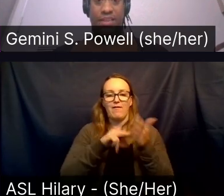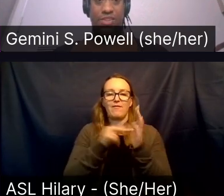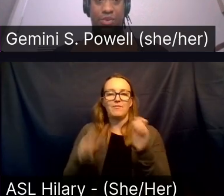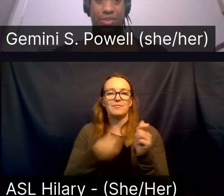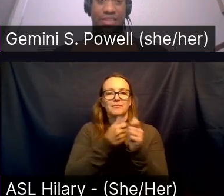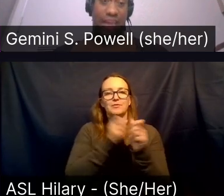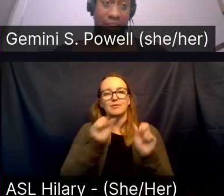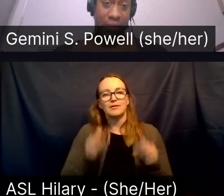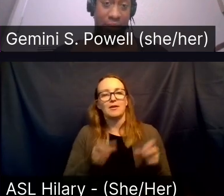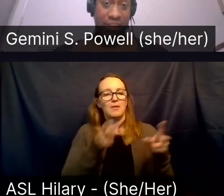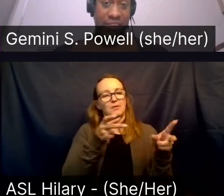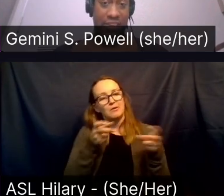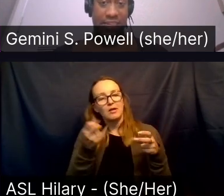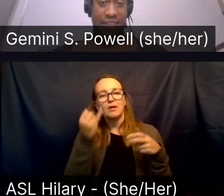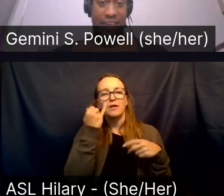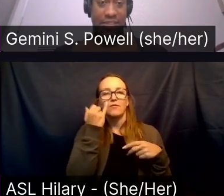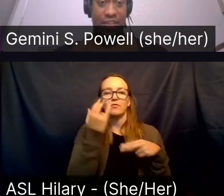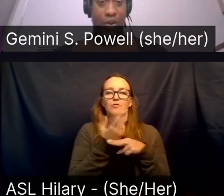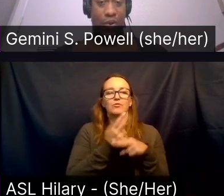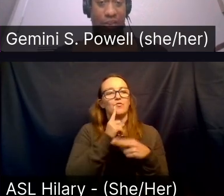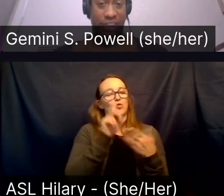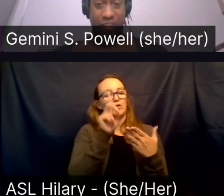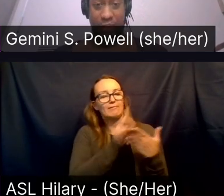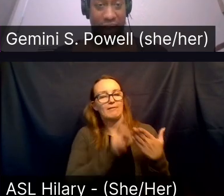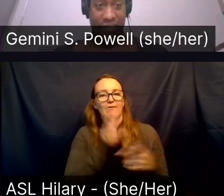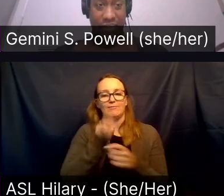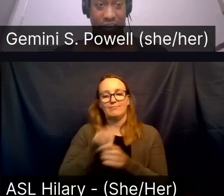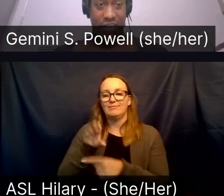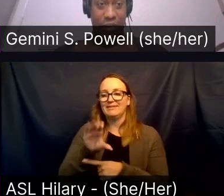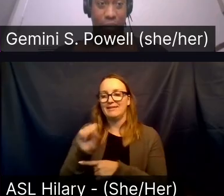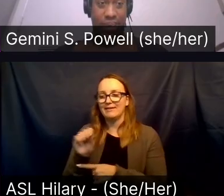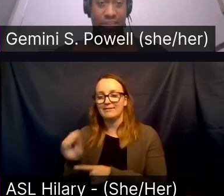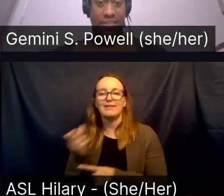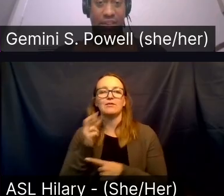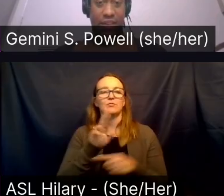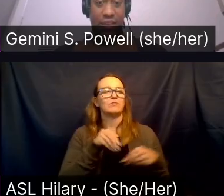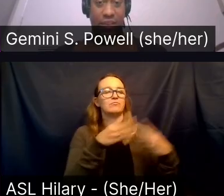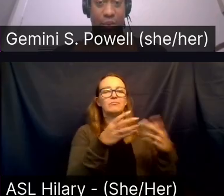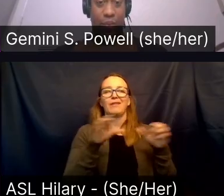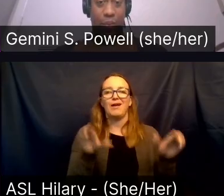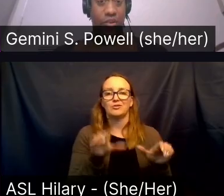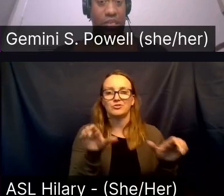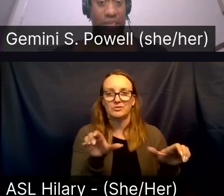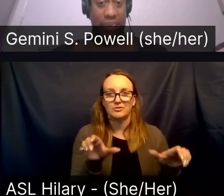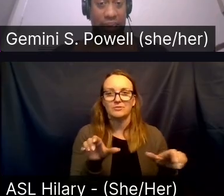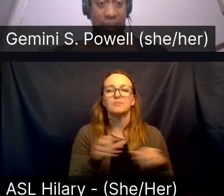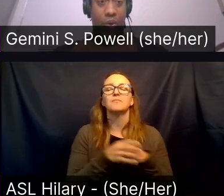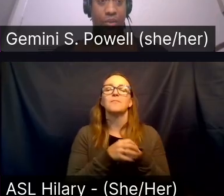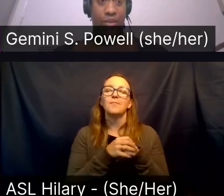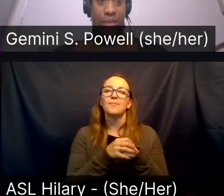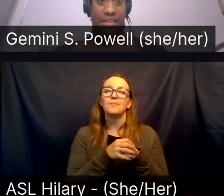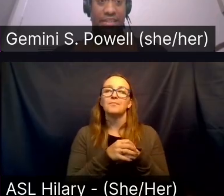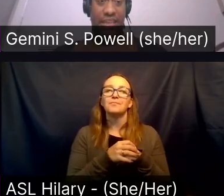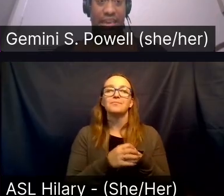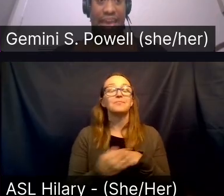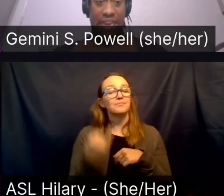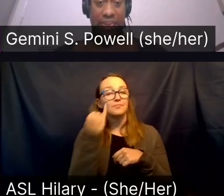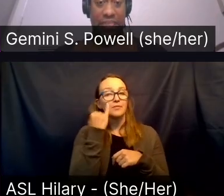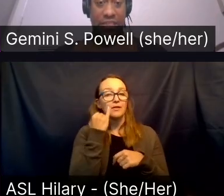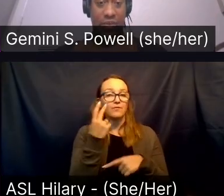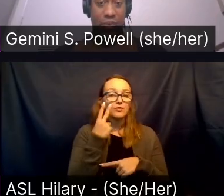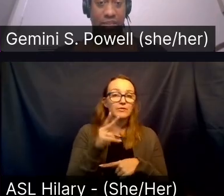whether it is to design them in CSS or to give them actions in other ways. When you're looking at code, you may